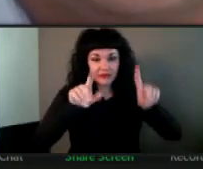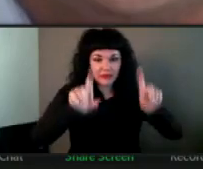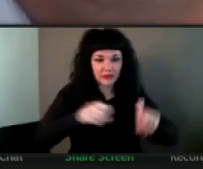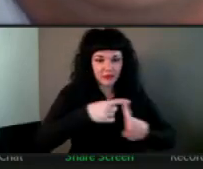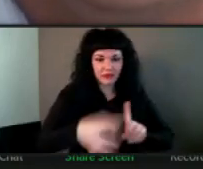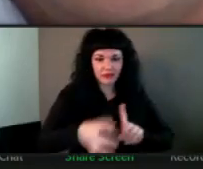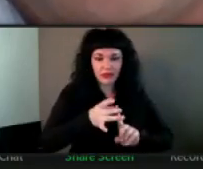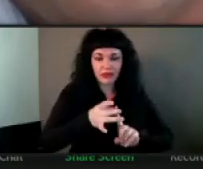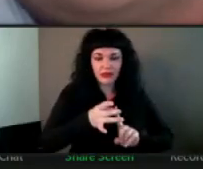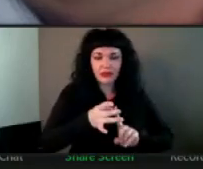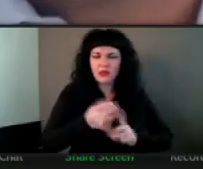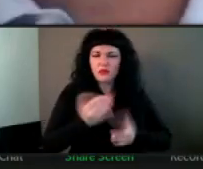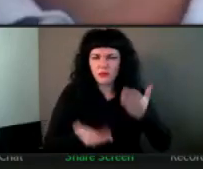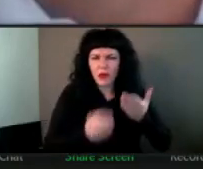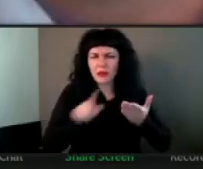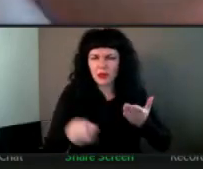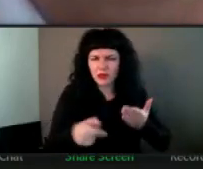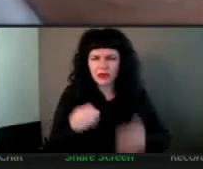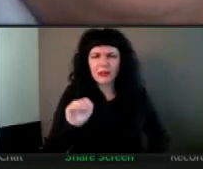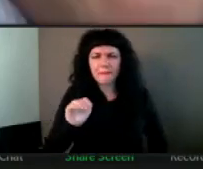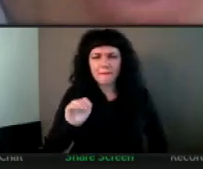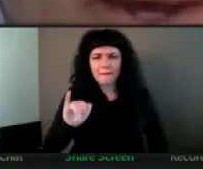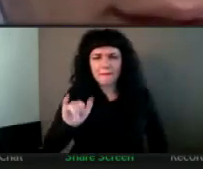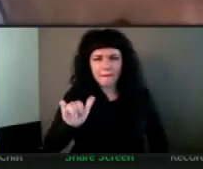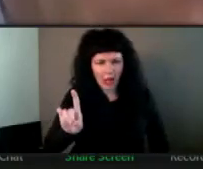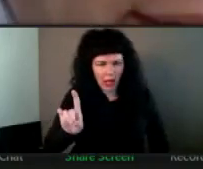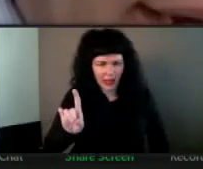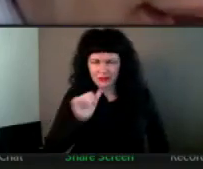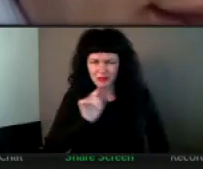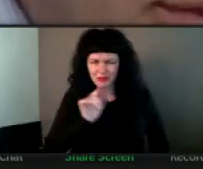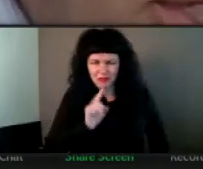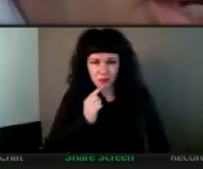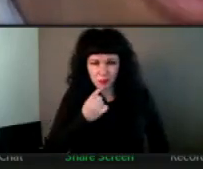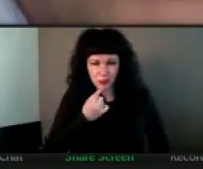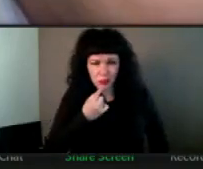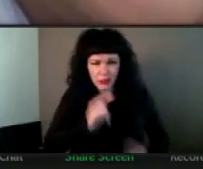have mild symptoms, or no symptoms at all even. But